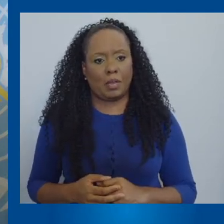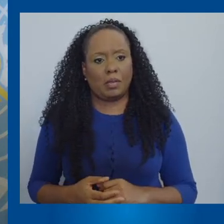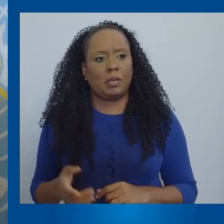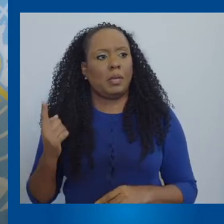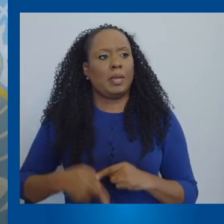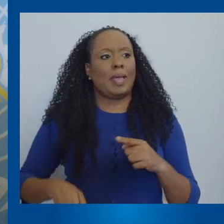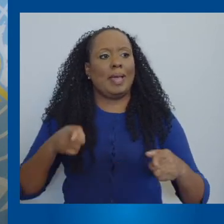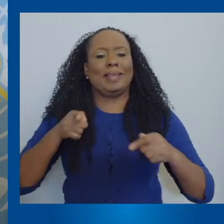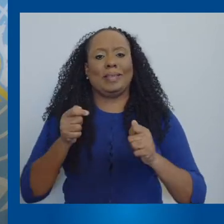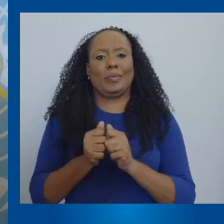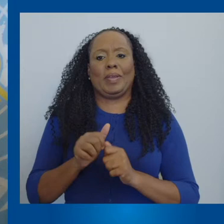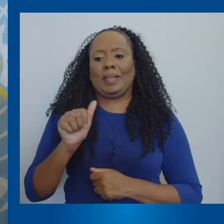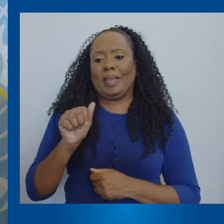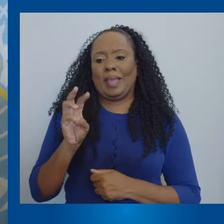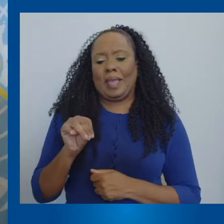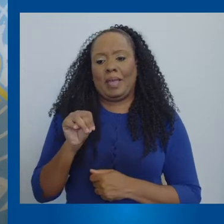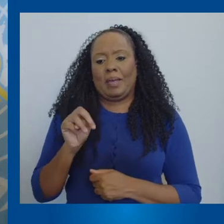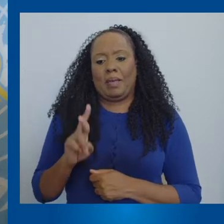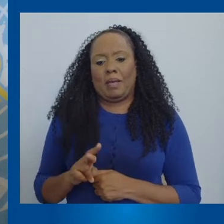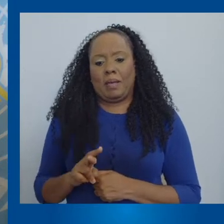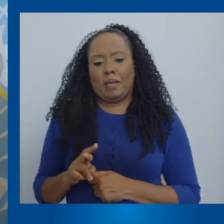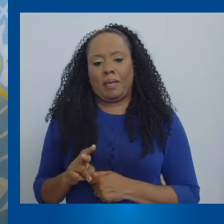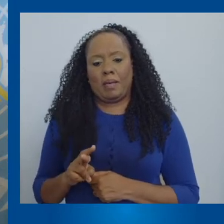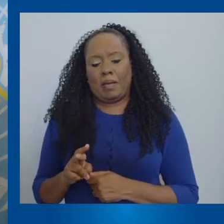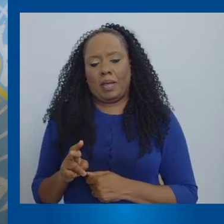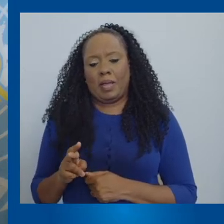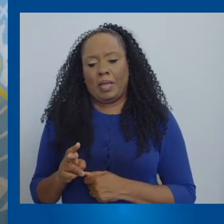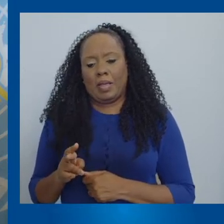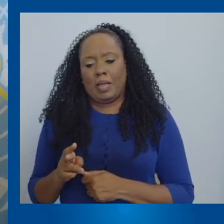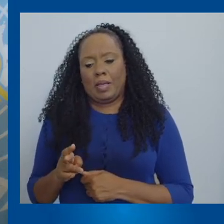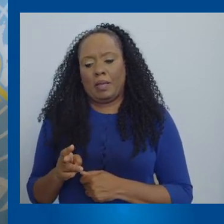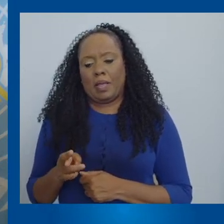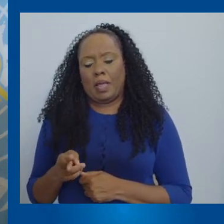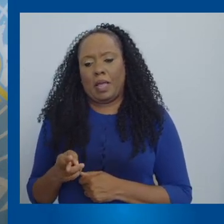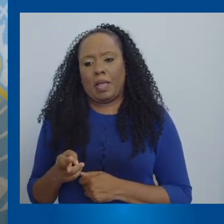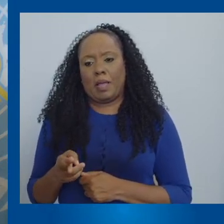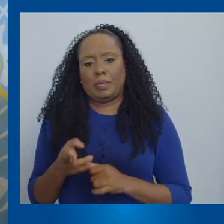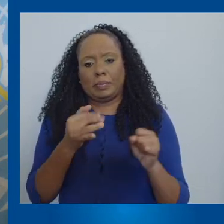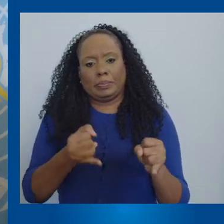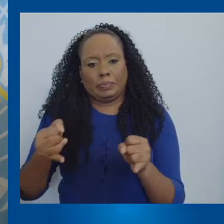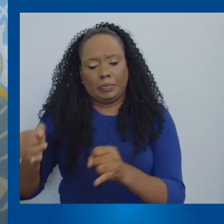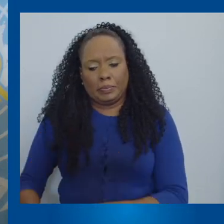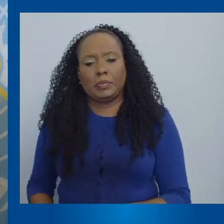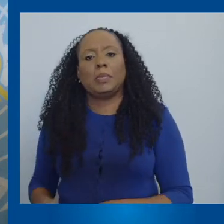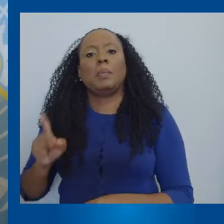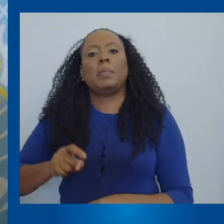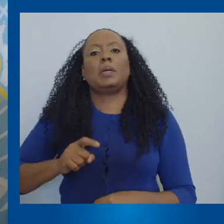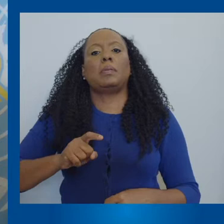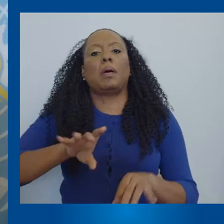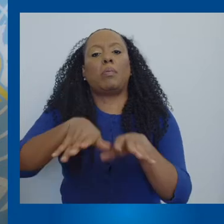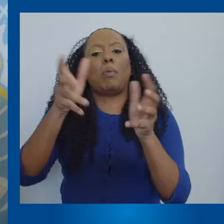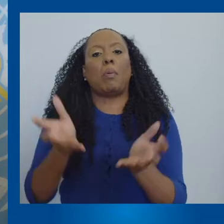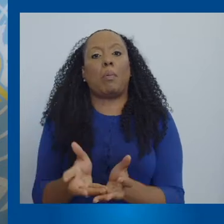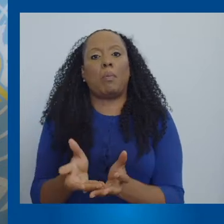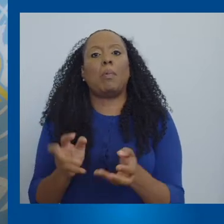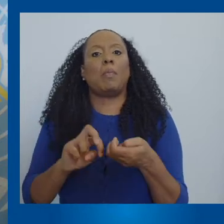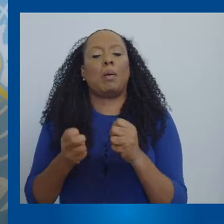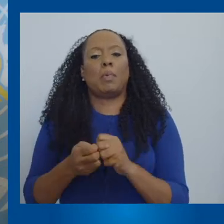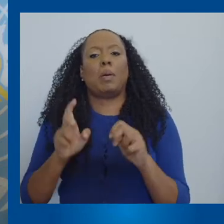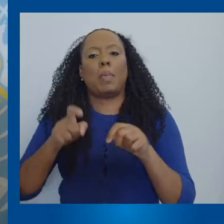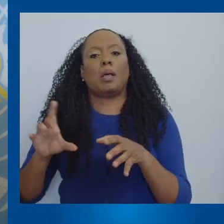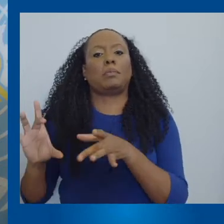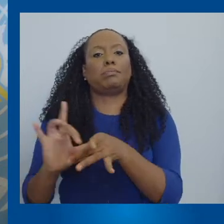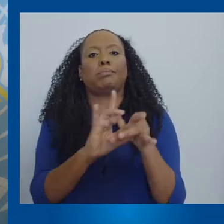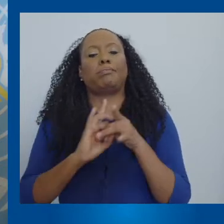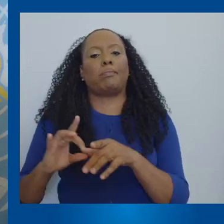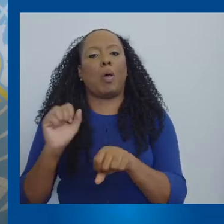with AMR unless we take up a joined-up approach on all aspects of the problem. Significant momentum of